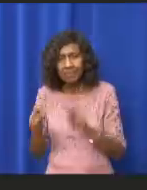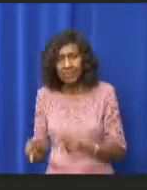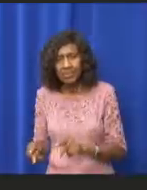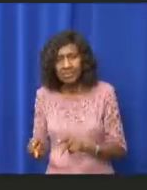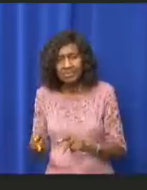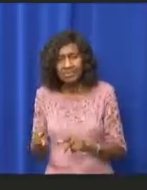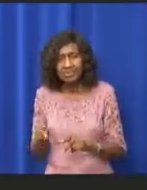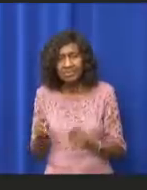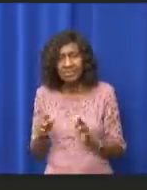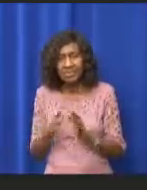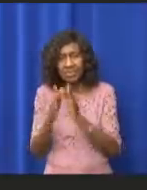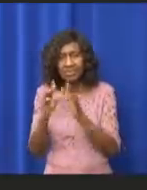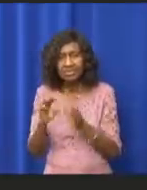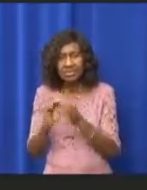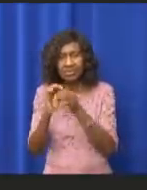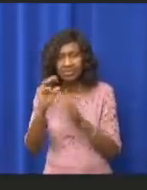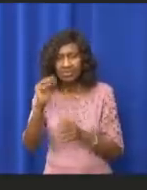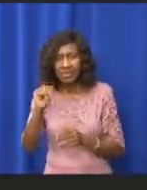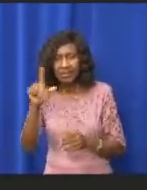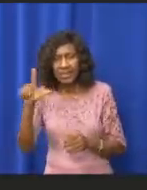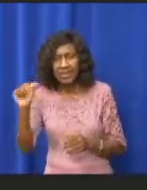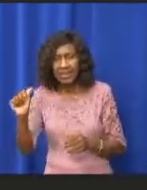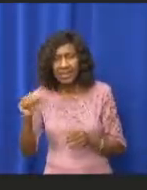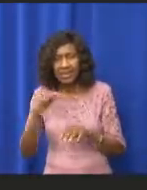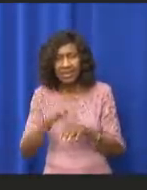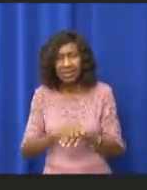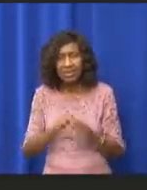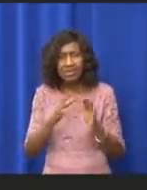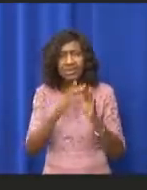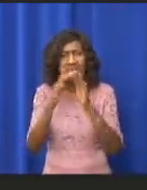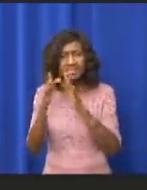something so people know how to contact them?